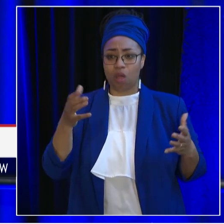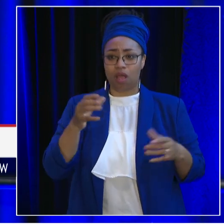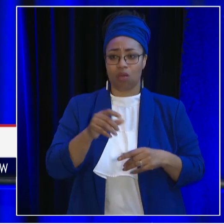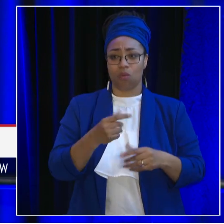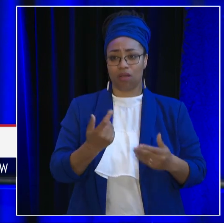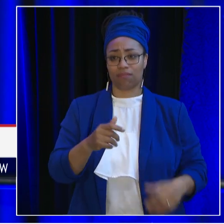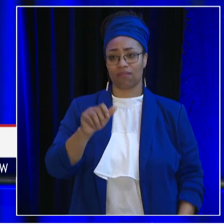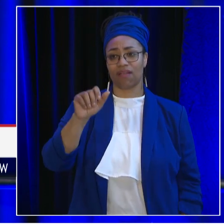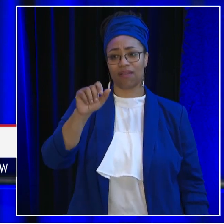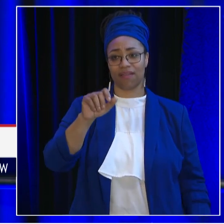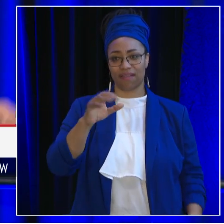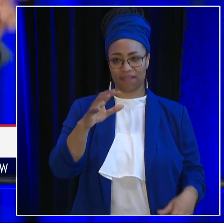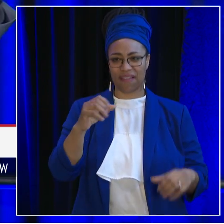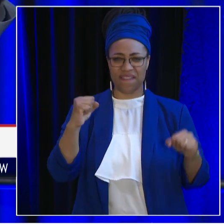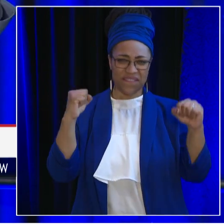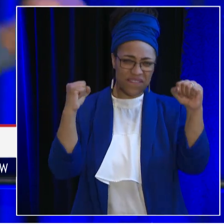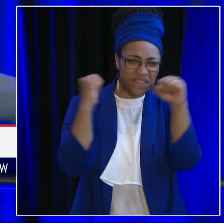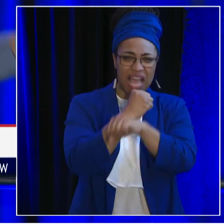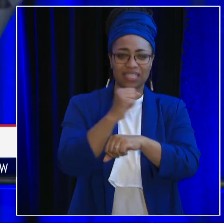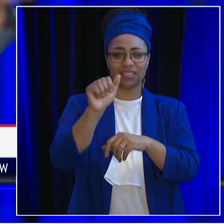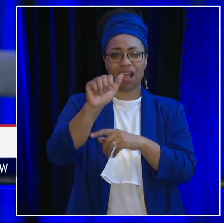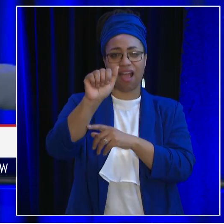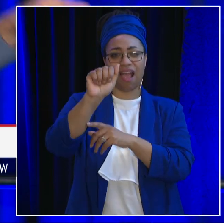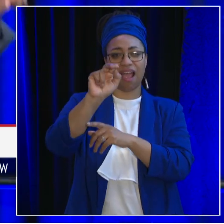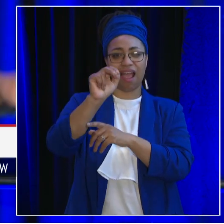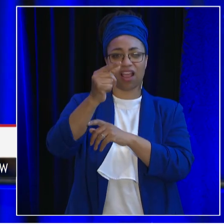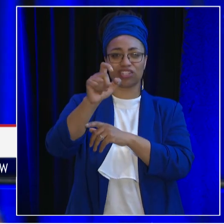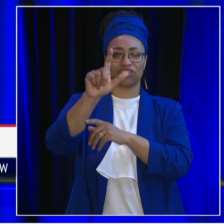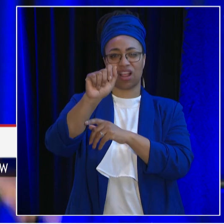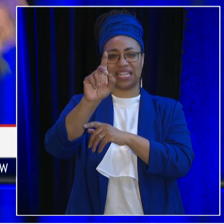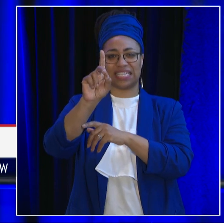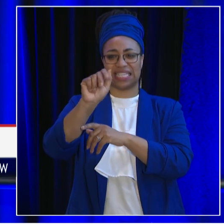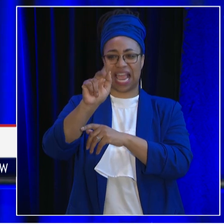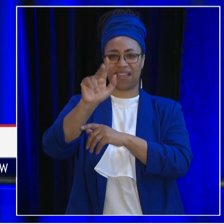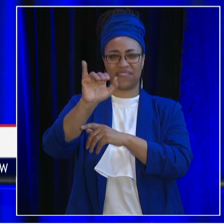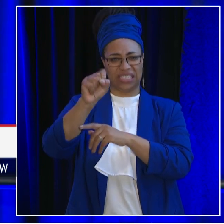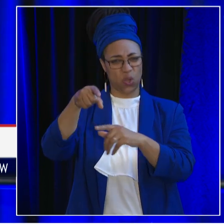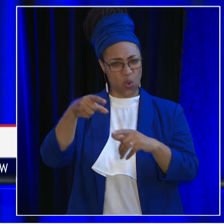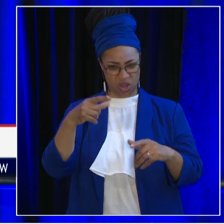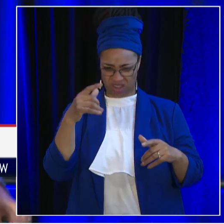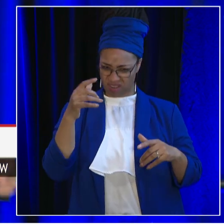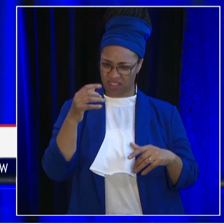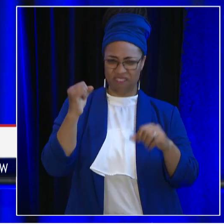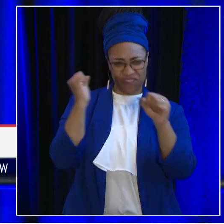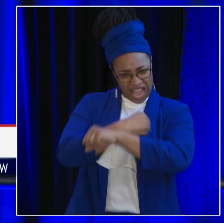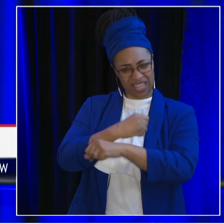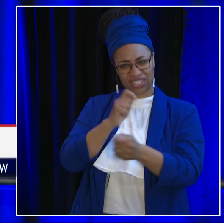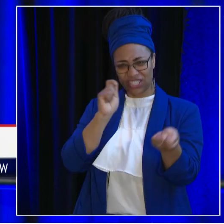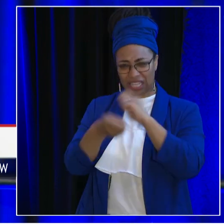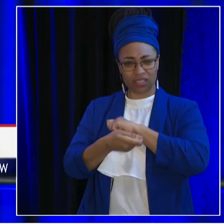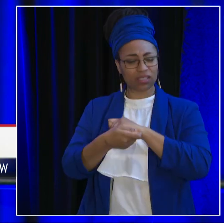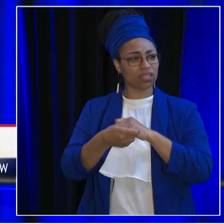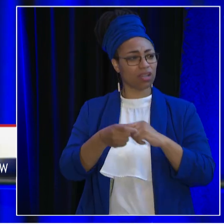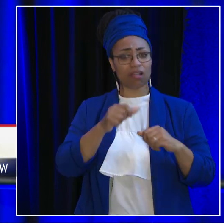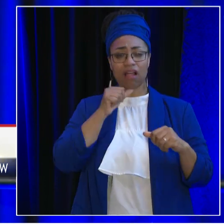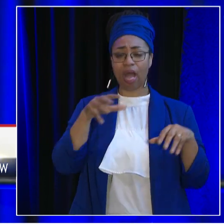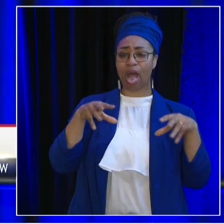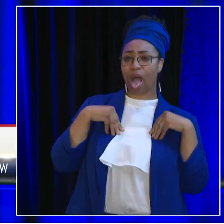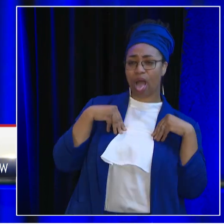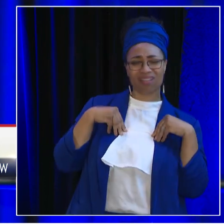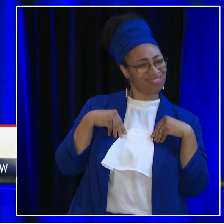I cannot change, but I'm going to change the things I cannot accept. That is what this morning is